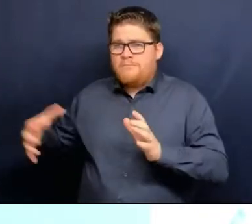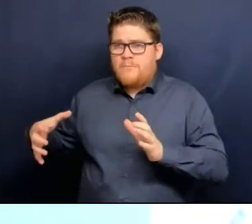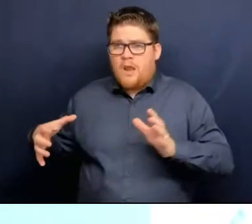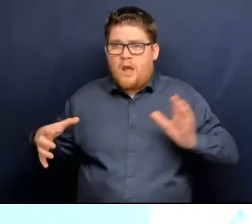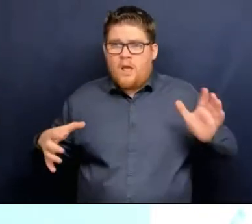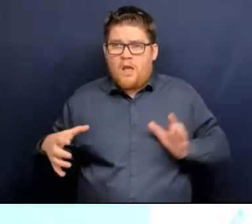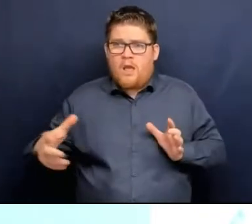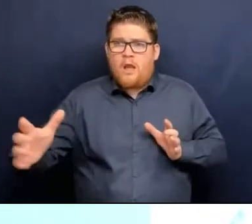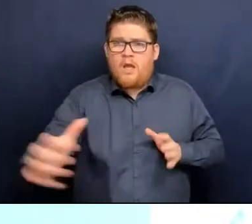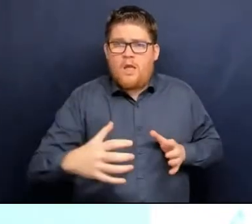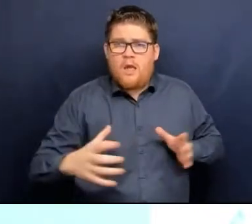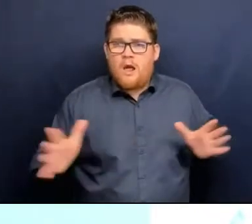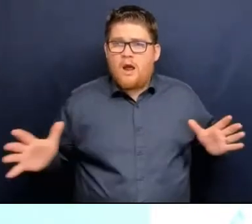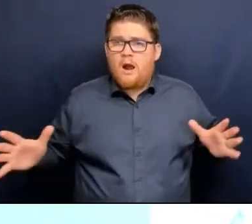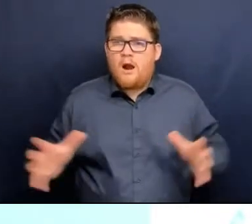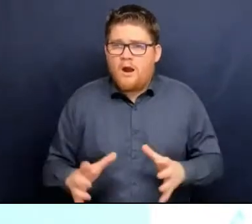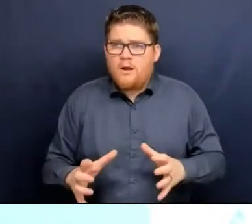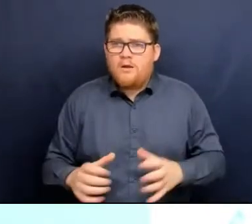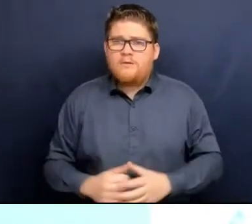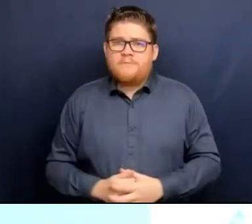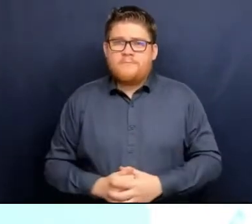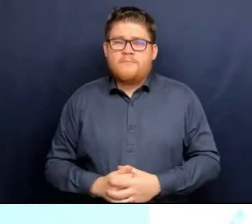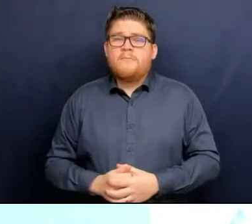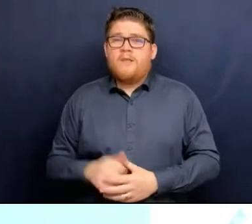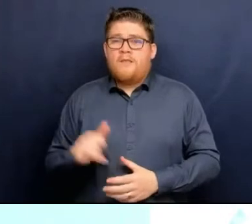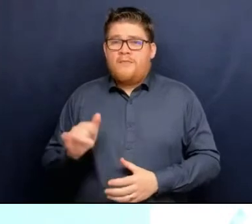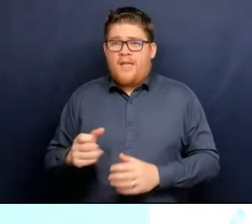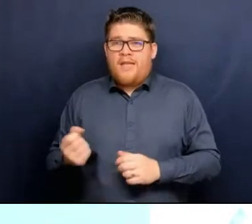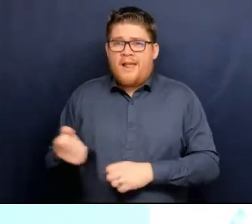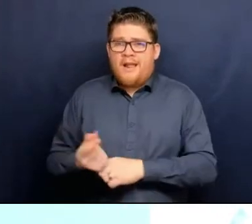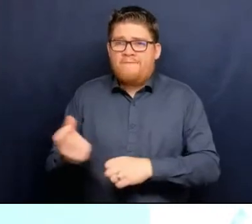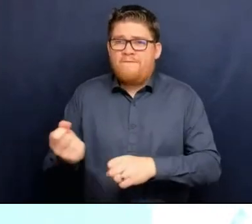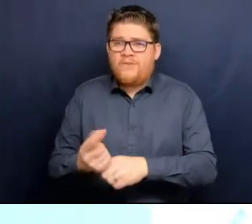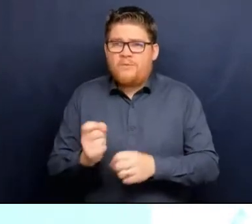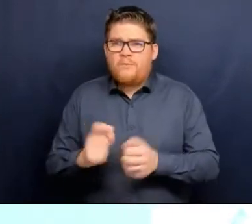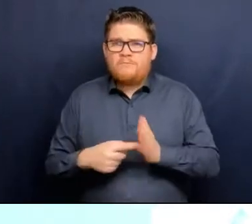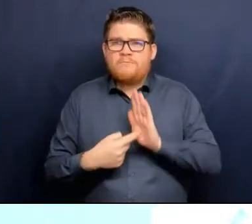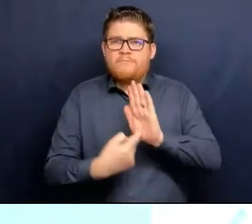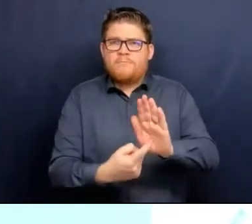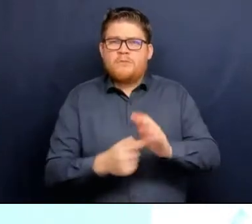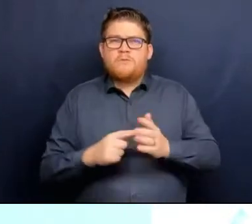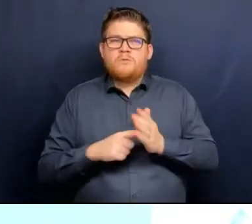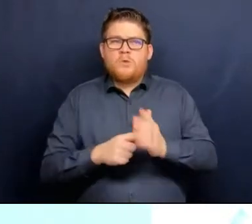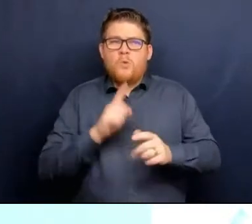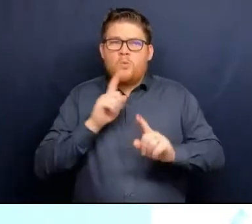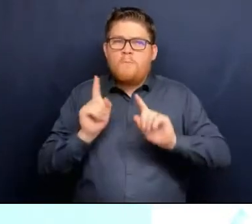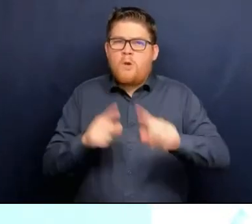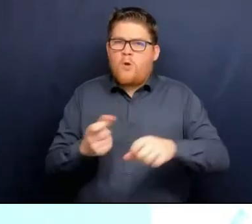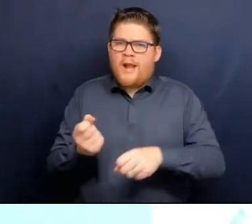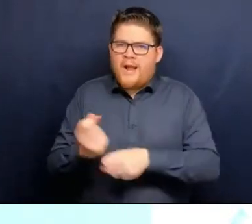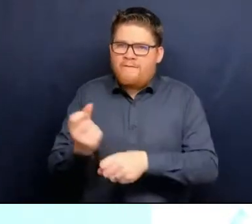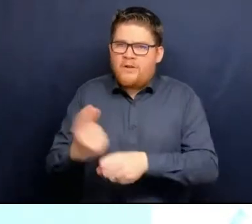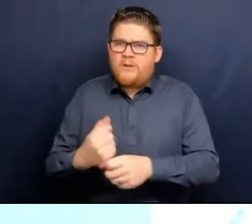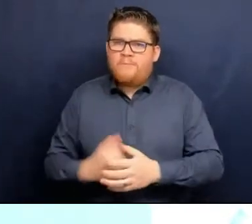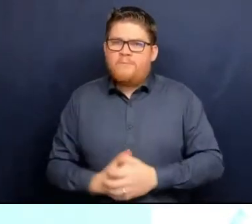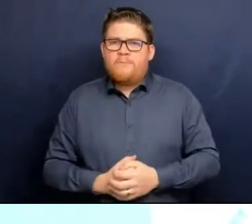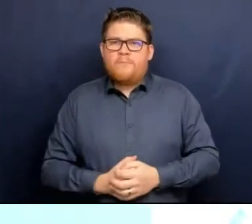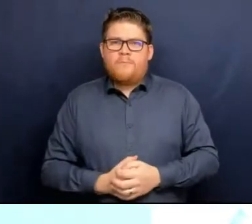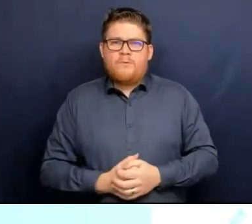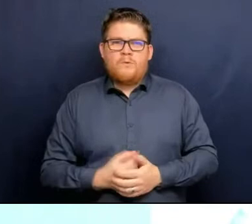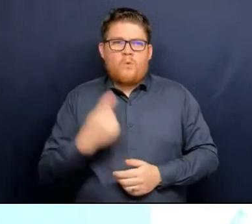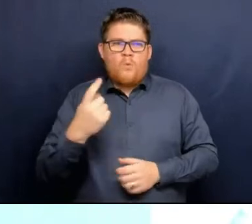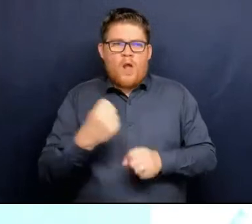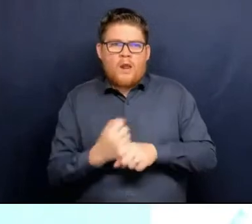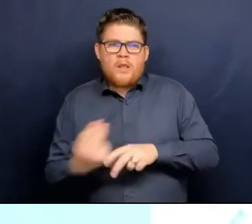it, because it requires an annual report. And we'll see where how much progress we've made. We've made some progress in some. Some of the measures are going